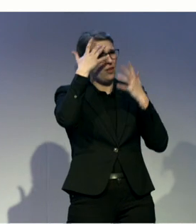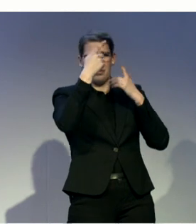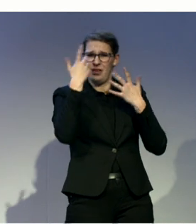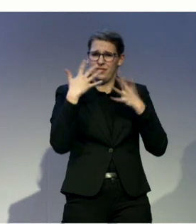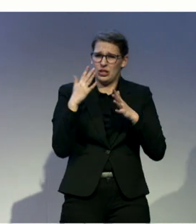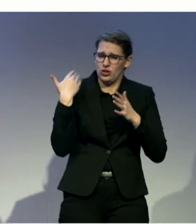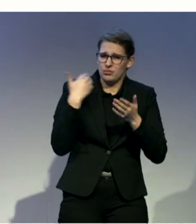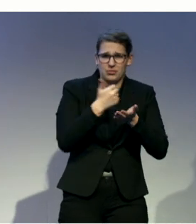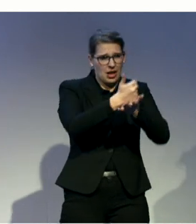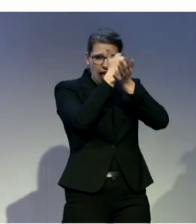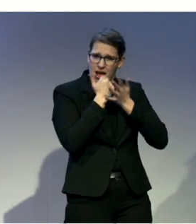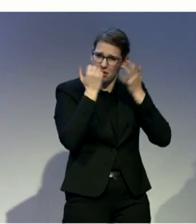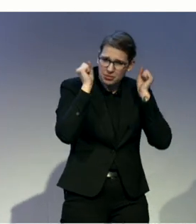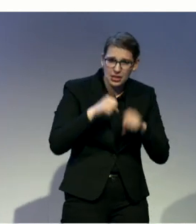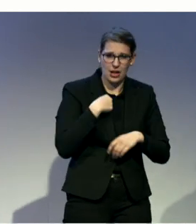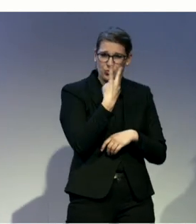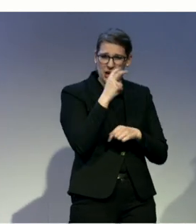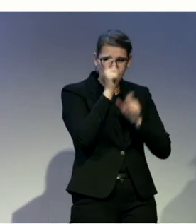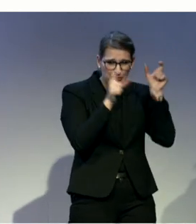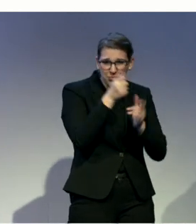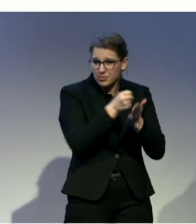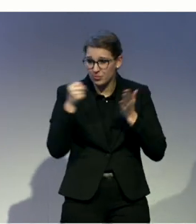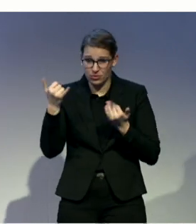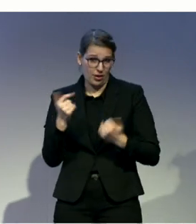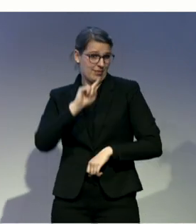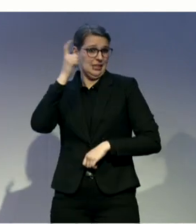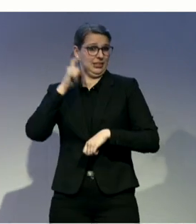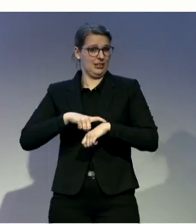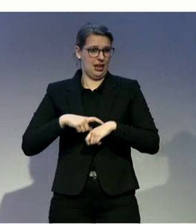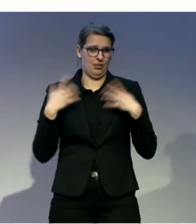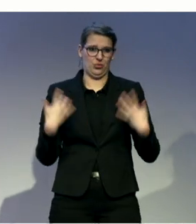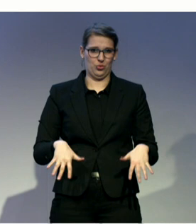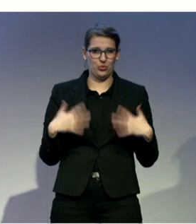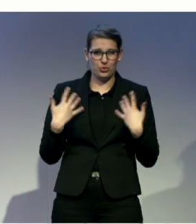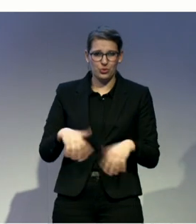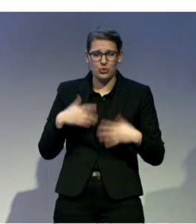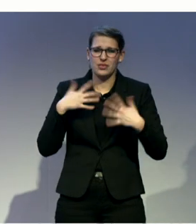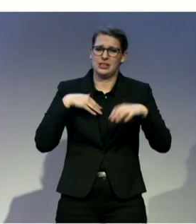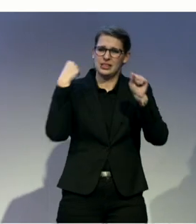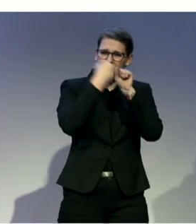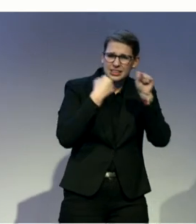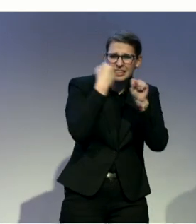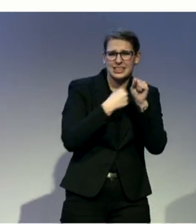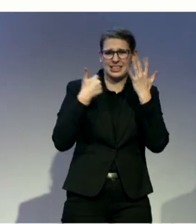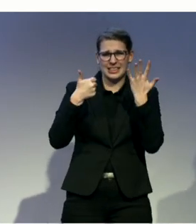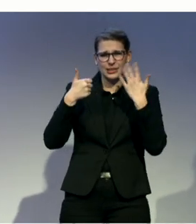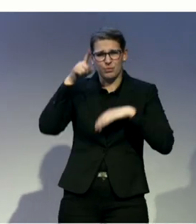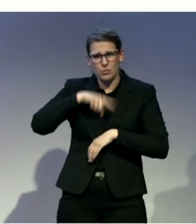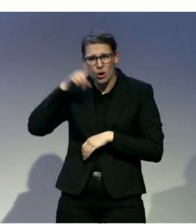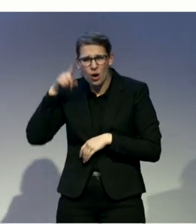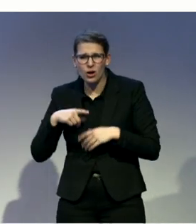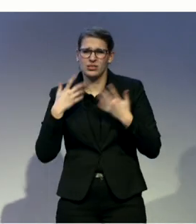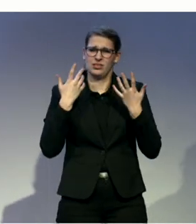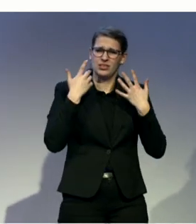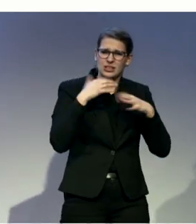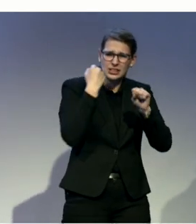year, 6 months, just to be let to go inside of that residential institution. And now we are